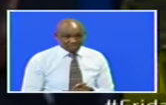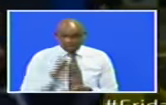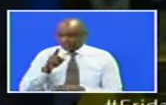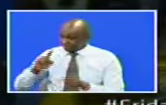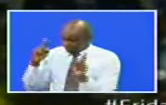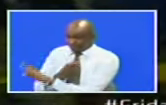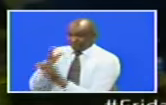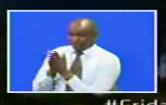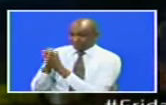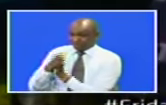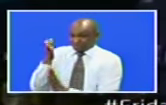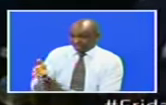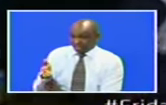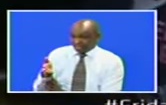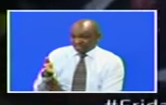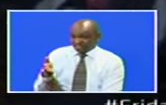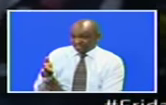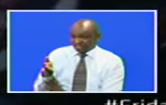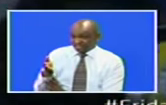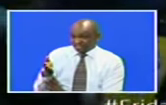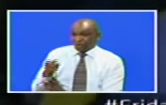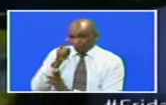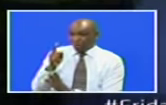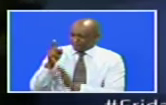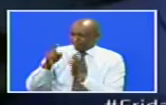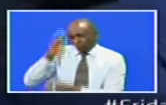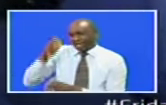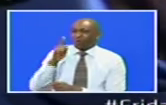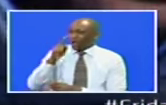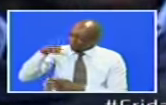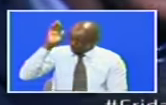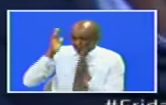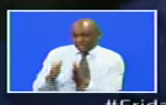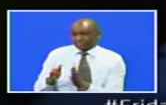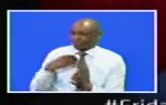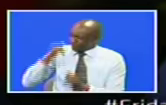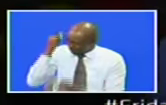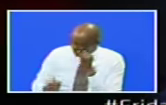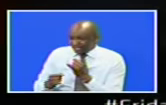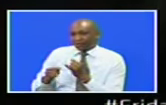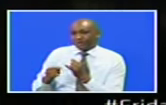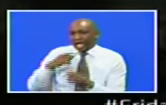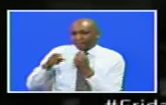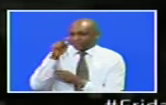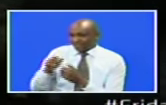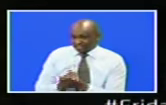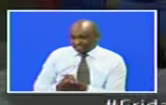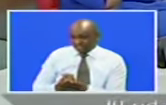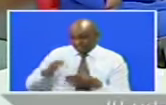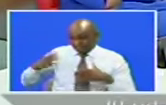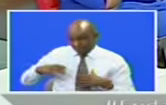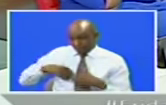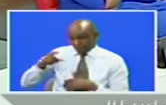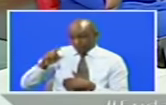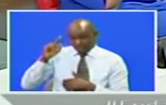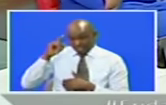Thank you so much for speaking to KTN News. I'll get maybe one more, Betty, just to get a final reaction in regards to the people's moods, in